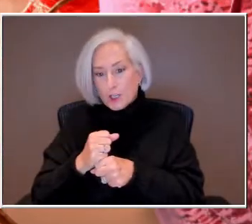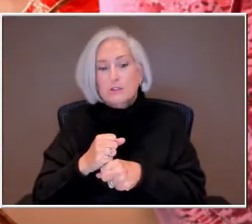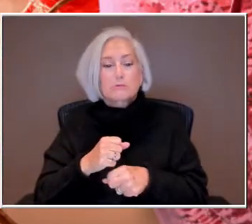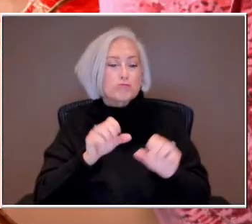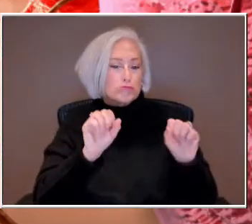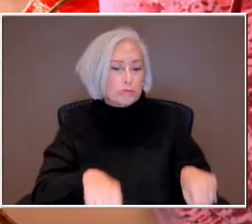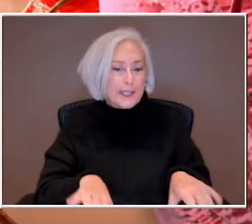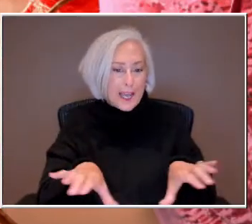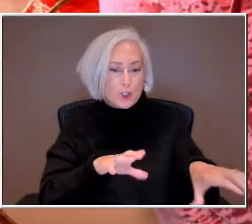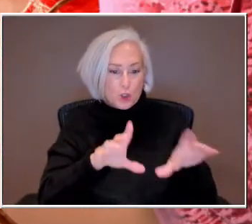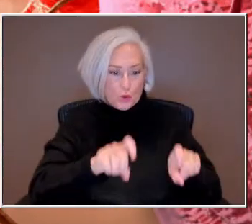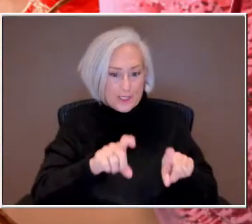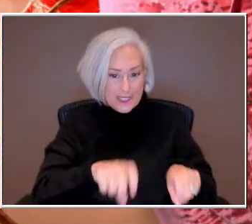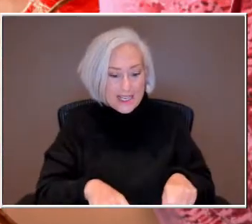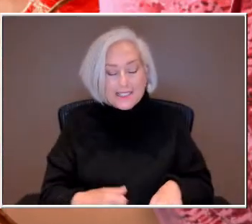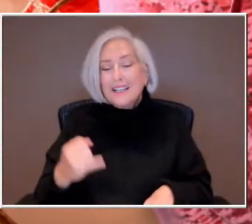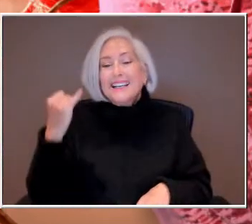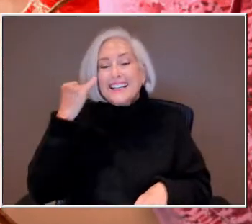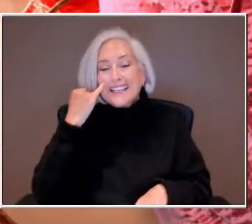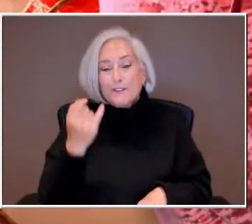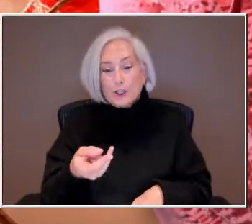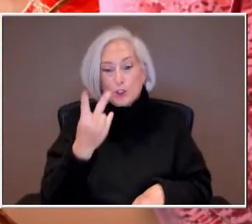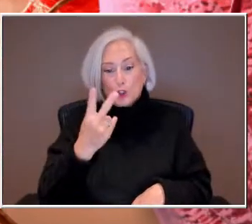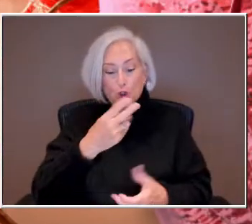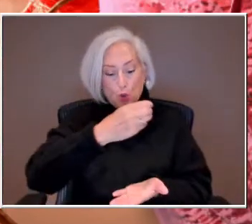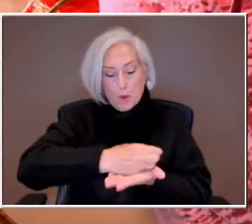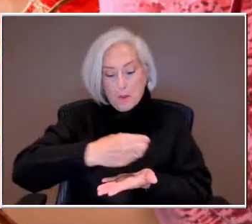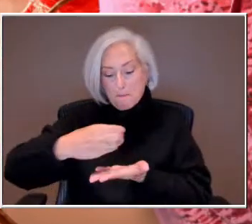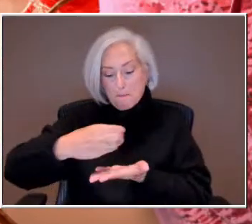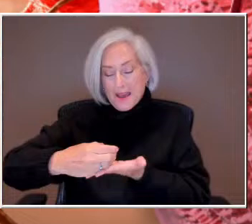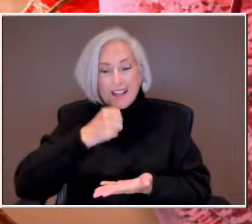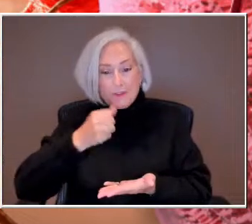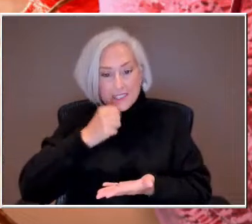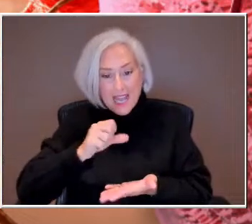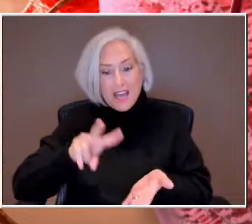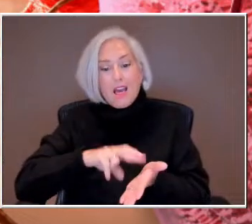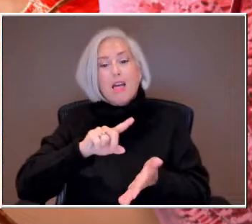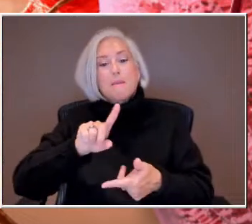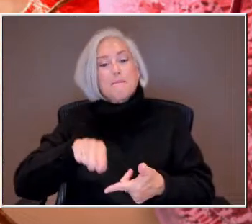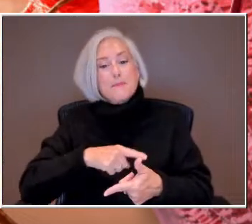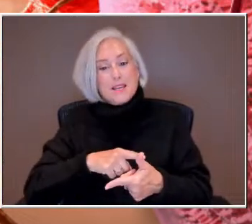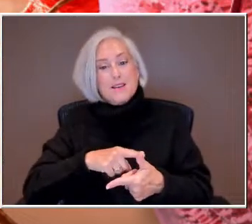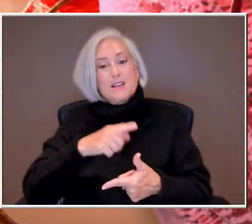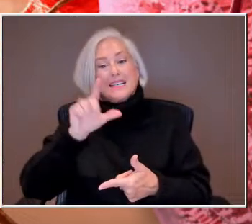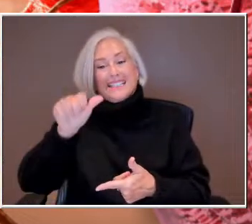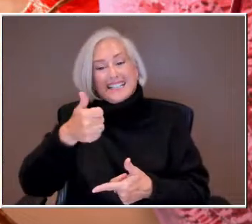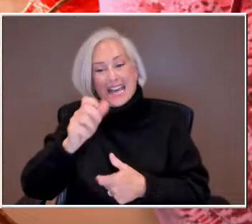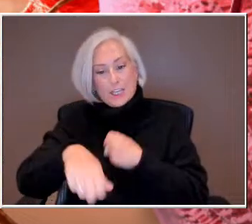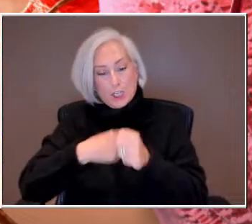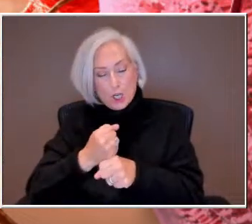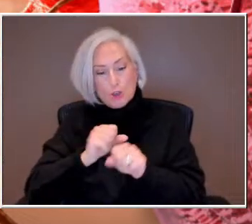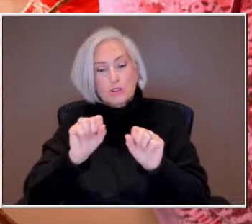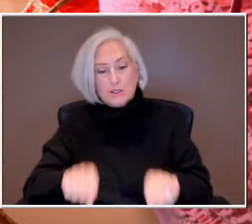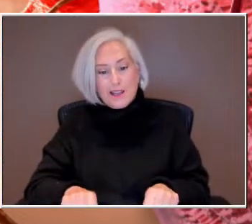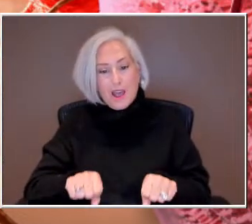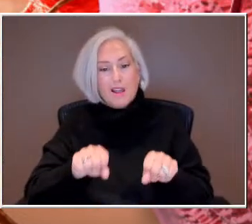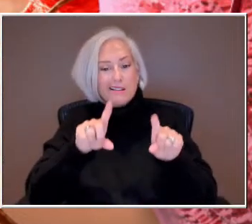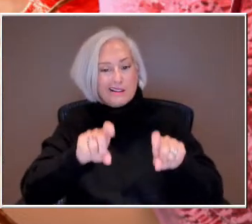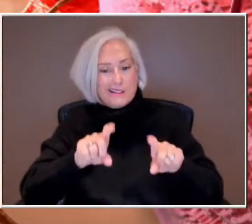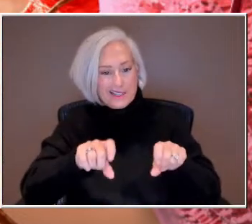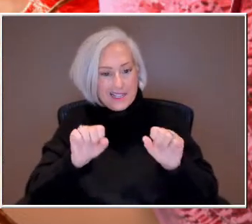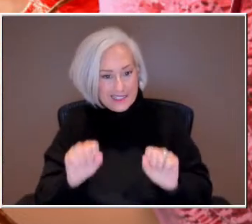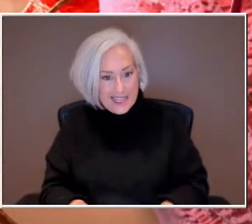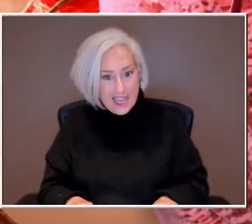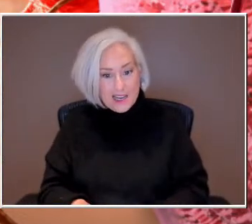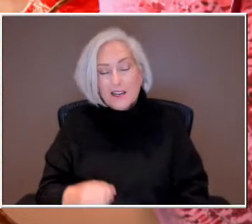a day, then in 10 years, they're eligible. So basically anybody, again, current or former smoker, and you could have quit, if you were a former smoker, you could